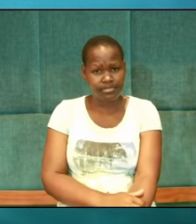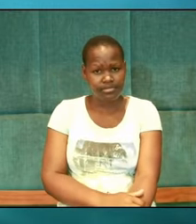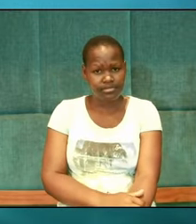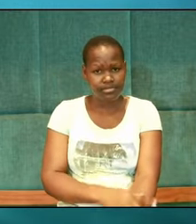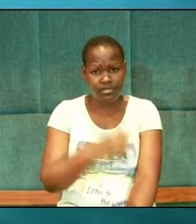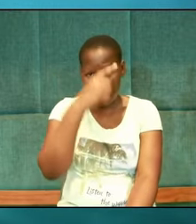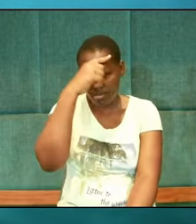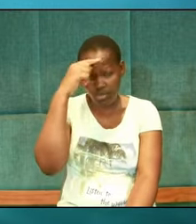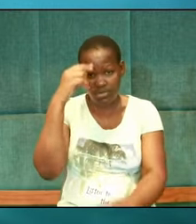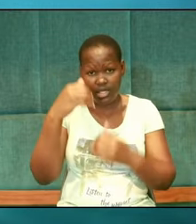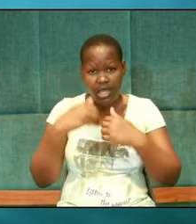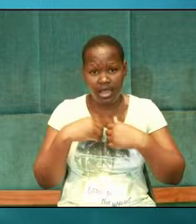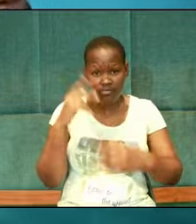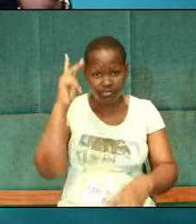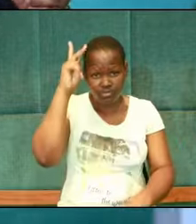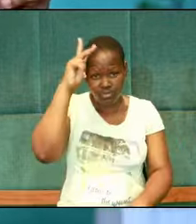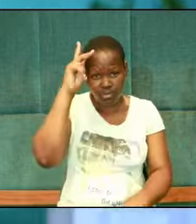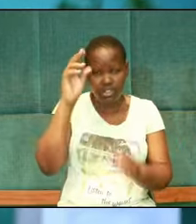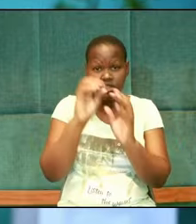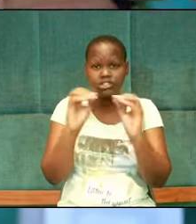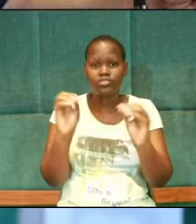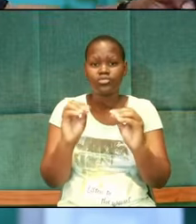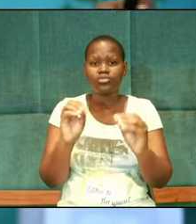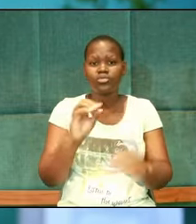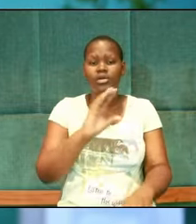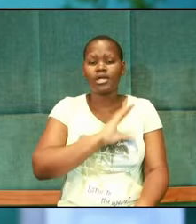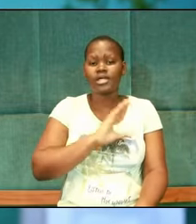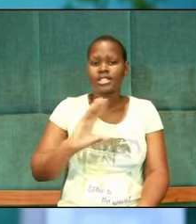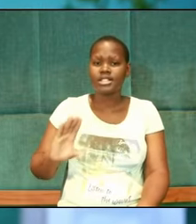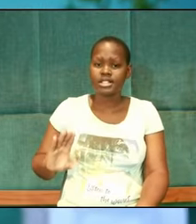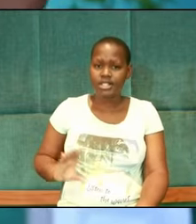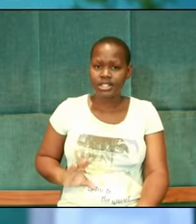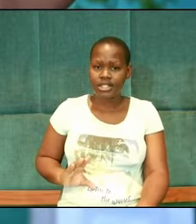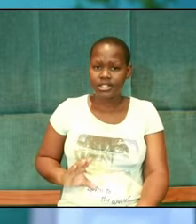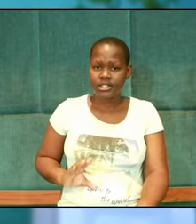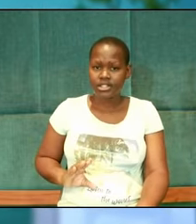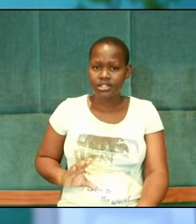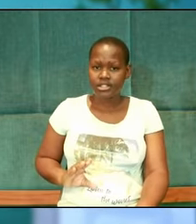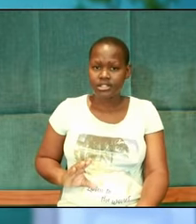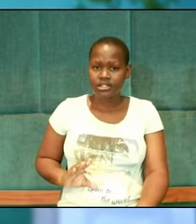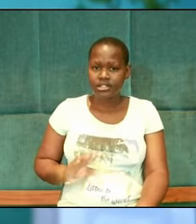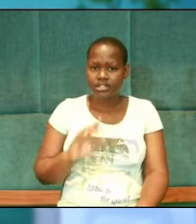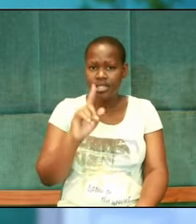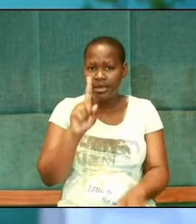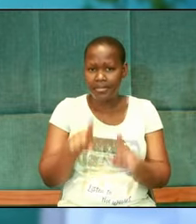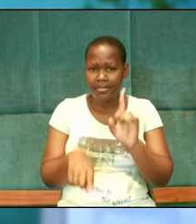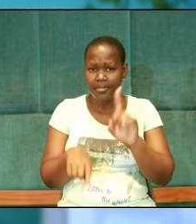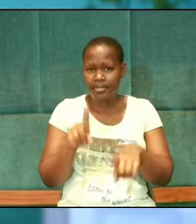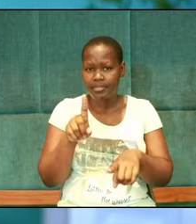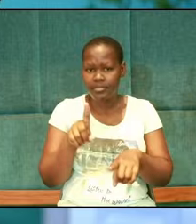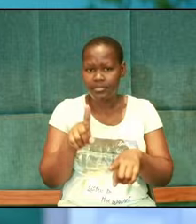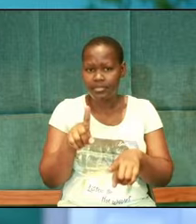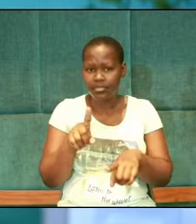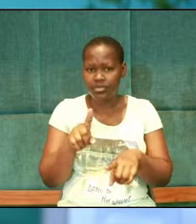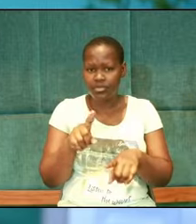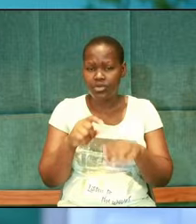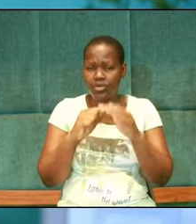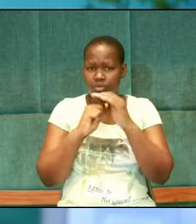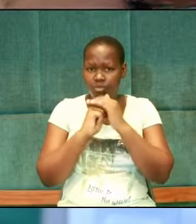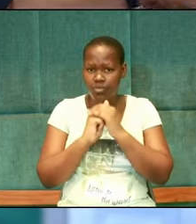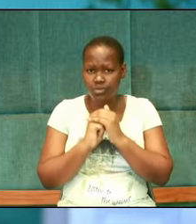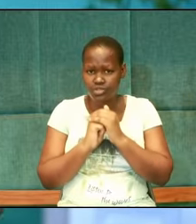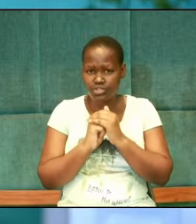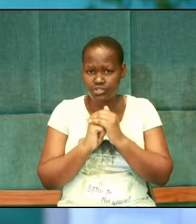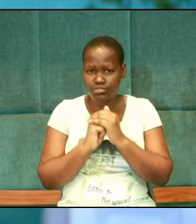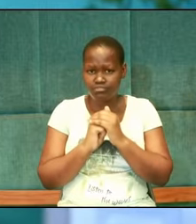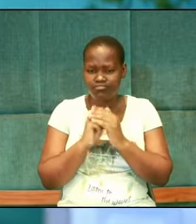Because of lack of knowledge, Christianity is divided. Divided over the day of worship, divided over the mode